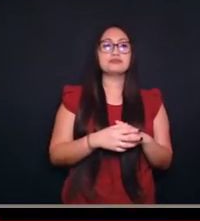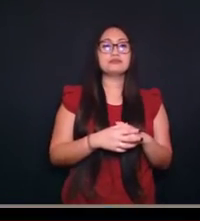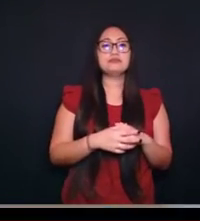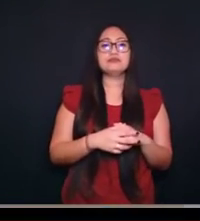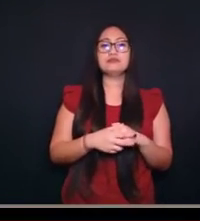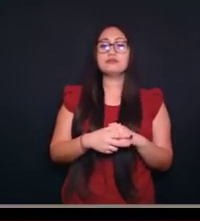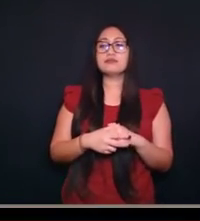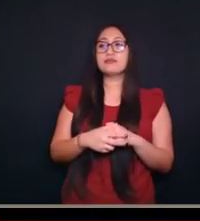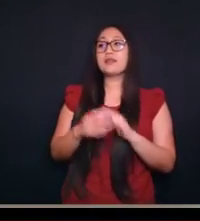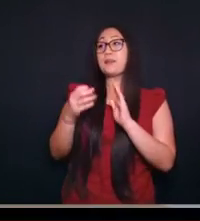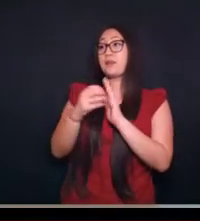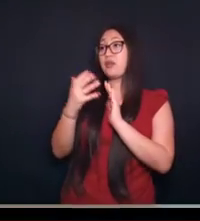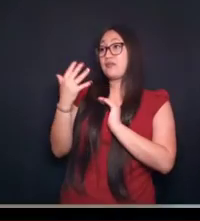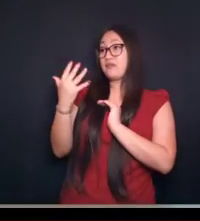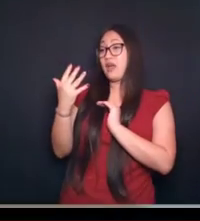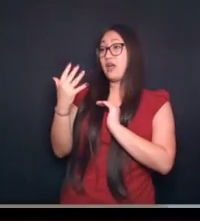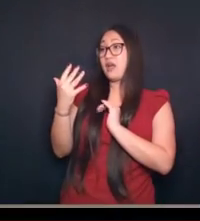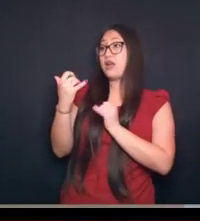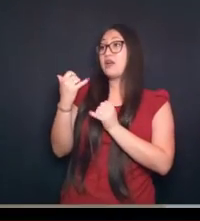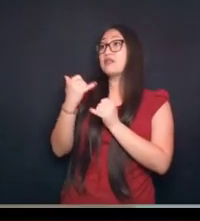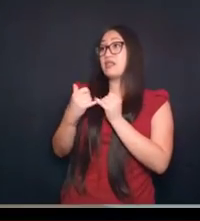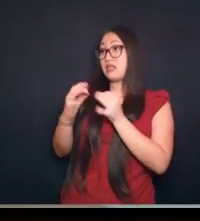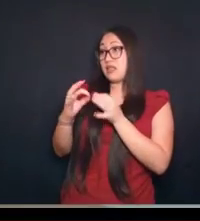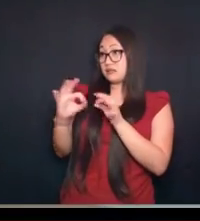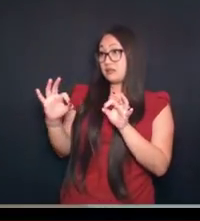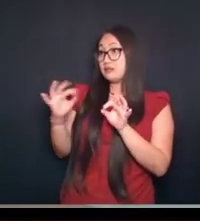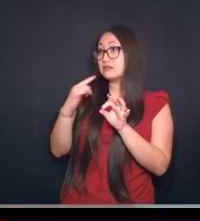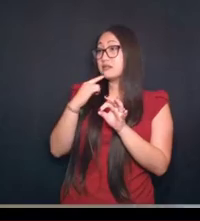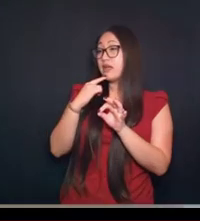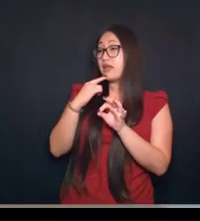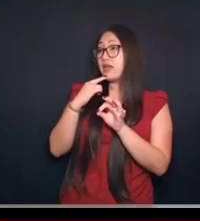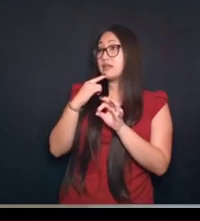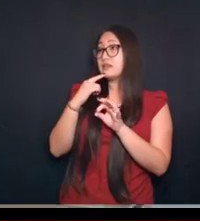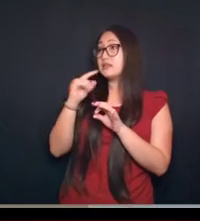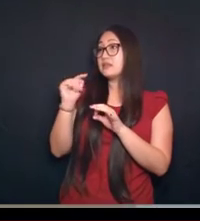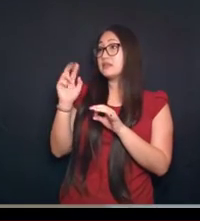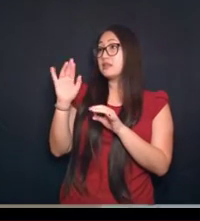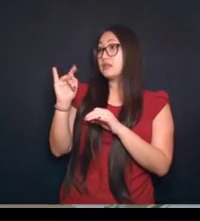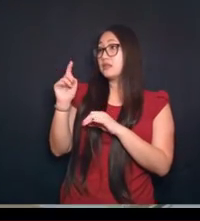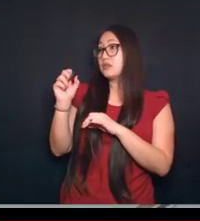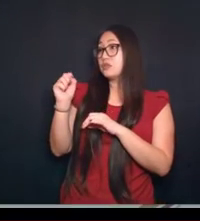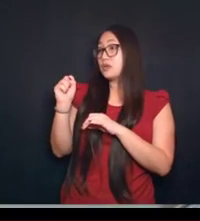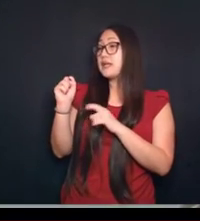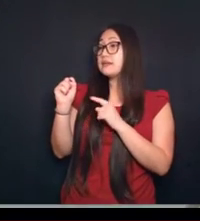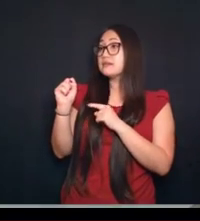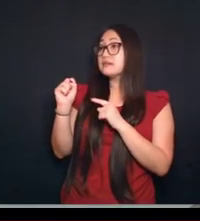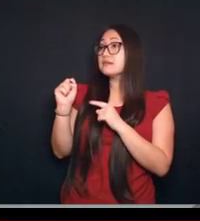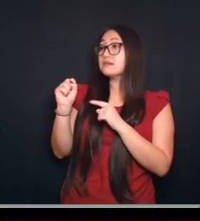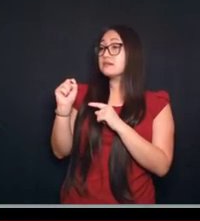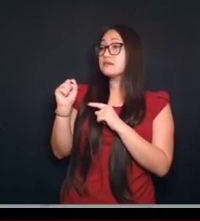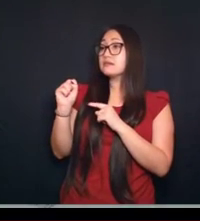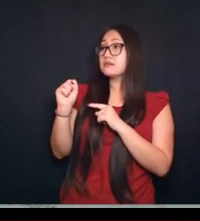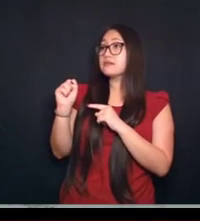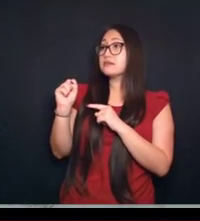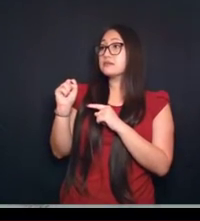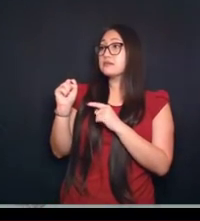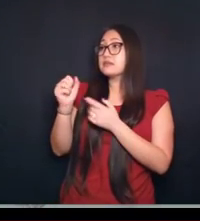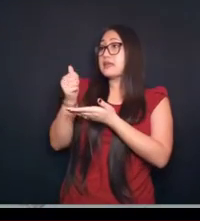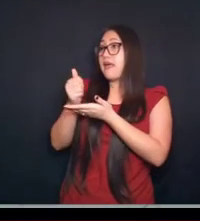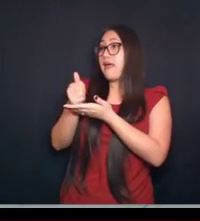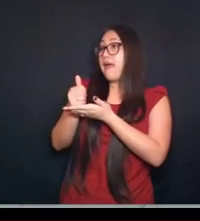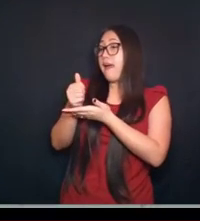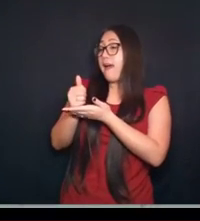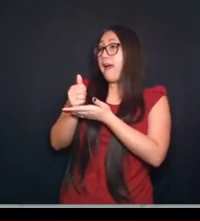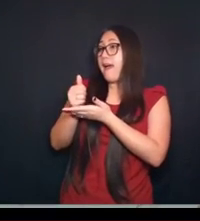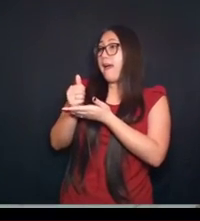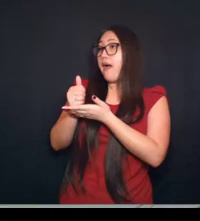on paragraph 5, the last sentence, it says these traits help keep from them becoming prey,